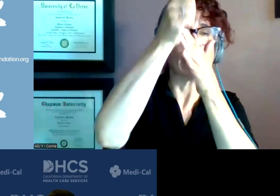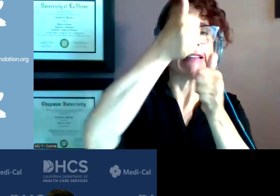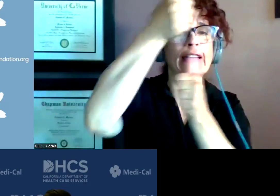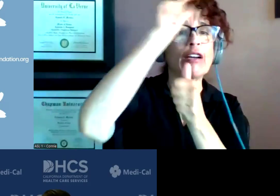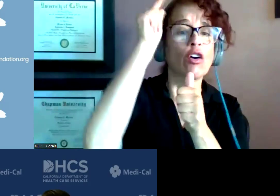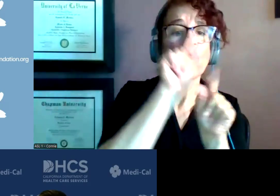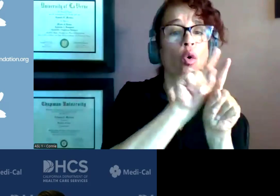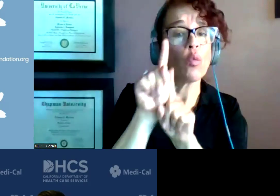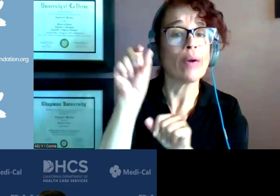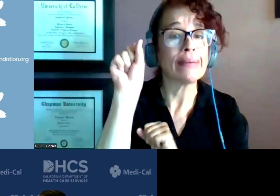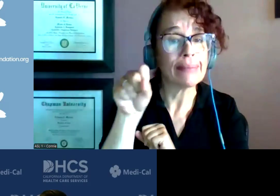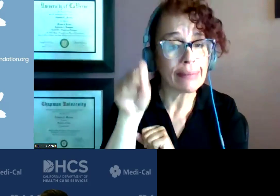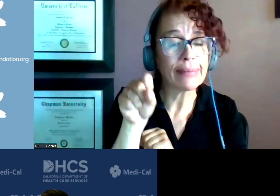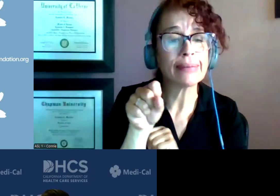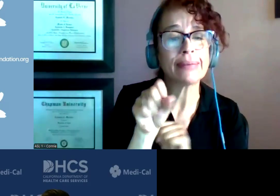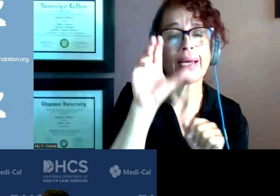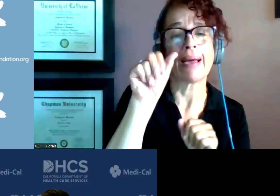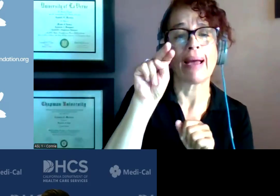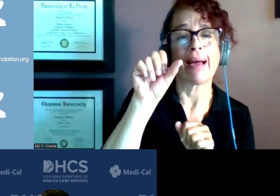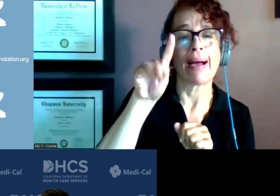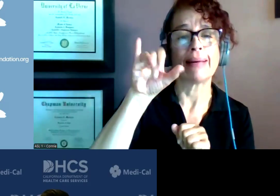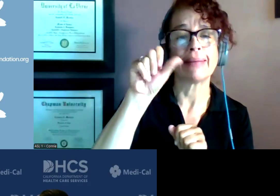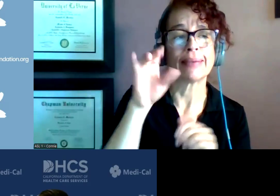yes, also to Anastasia's point,